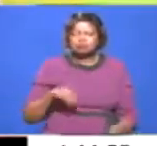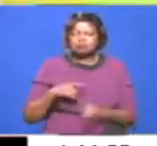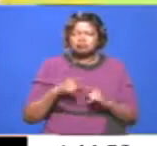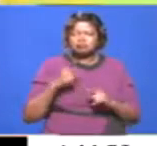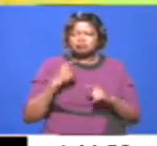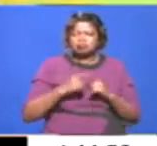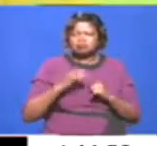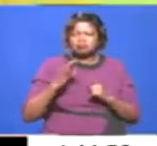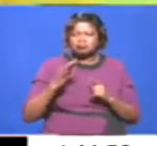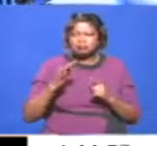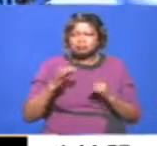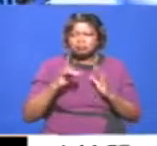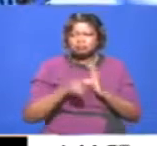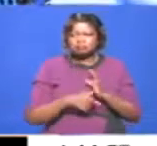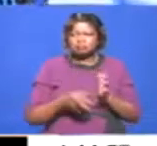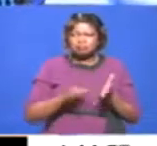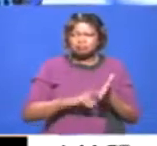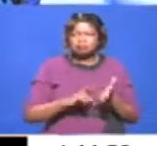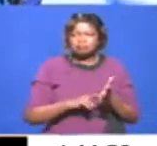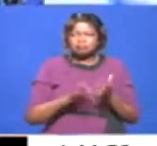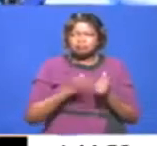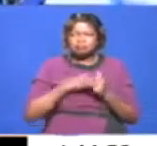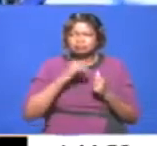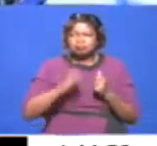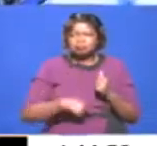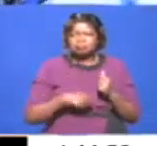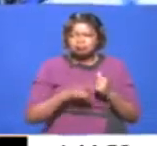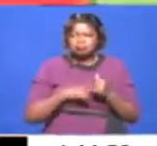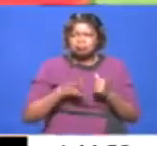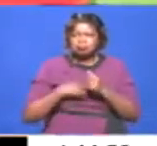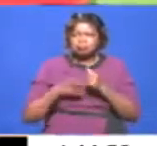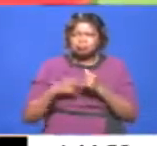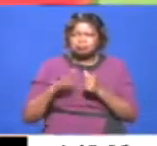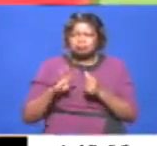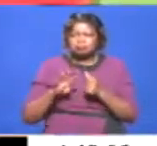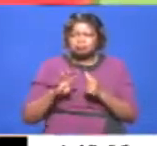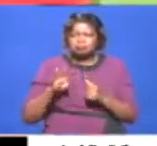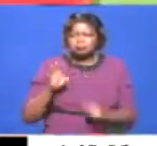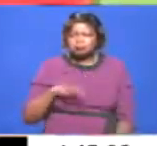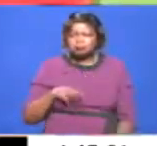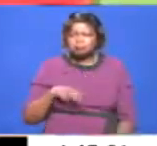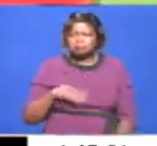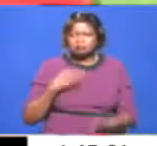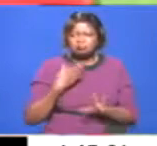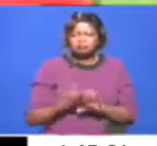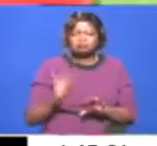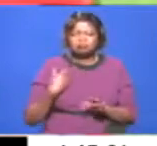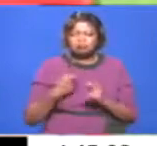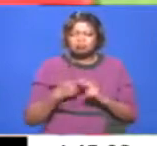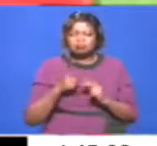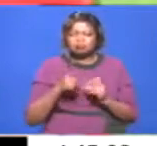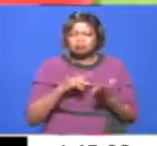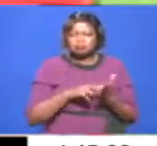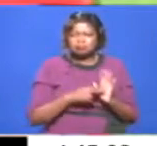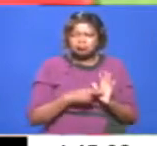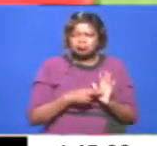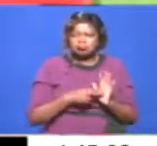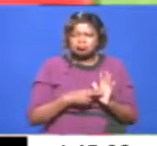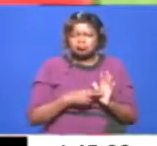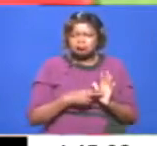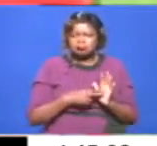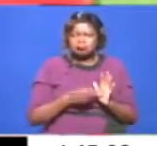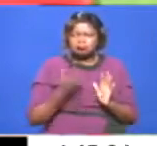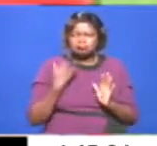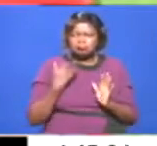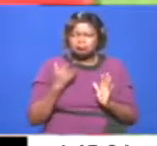the line, it has an enrollment of 8,774 mothers. Kabla hatujaanza hii mradi,